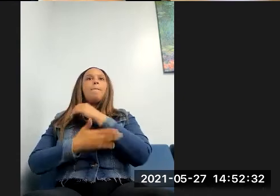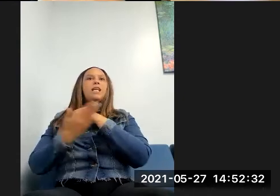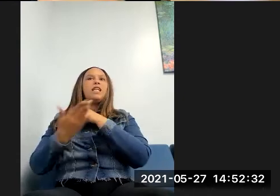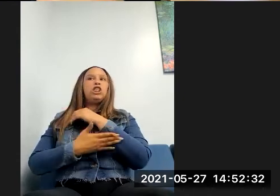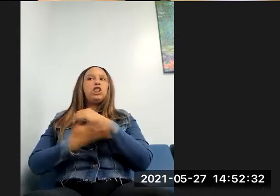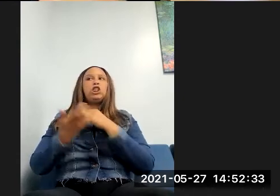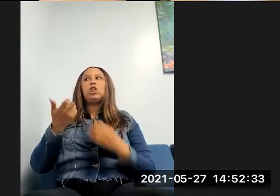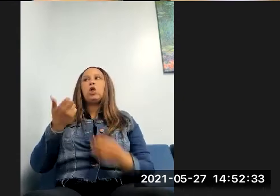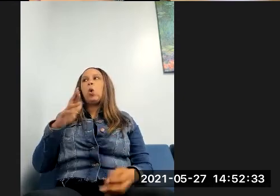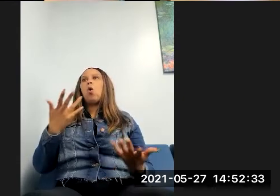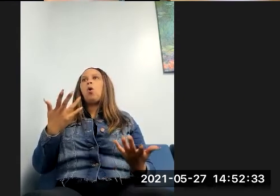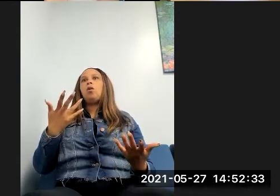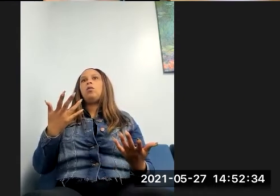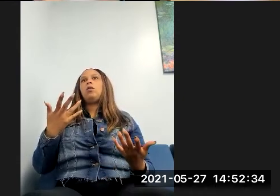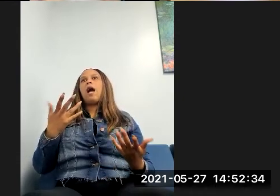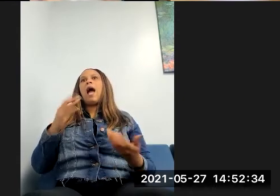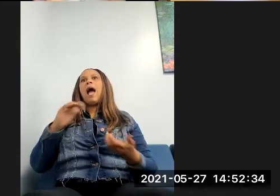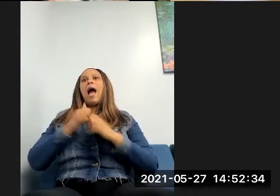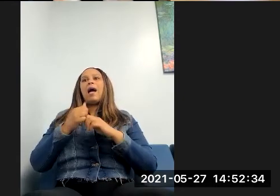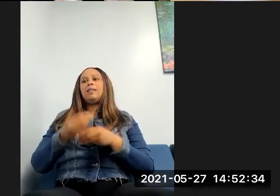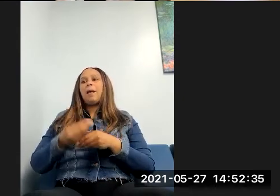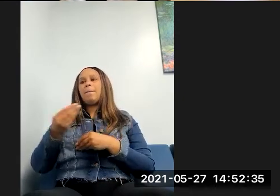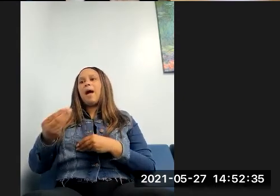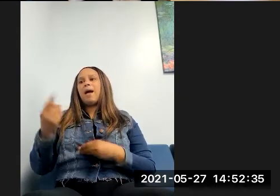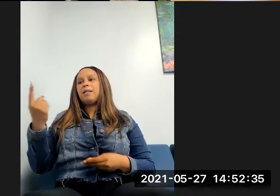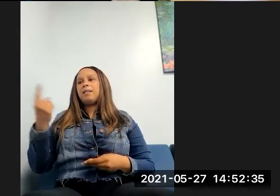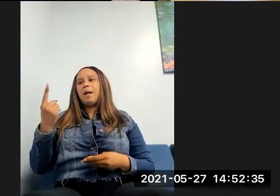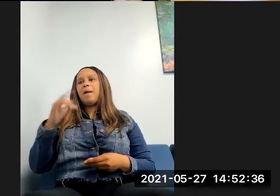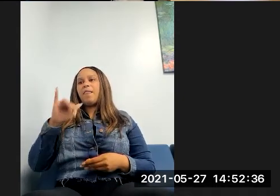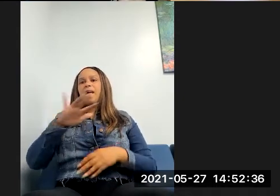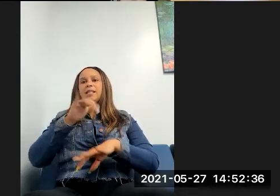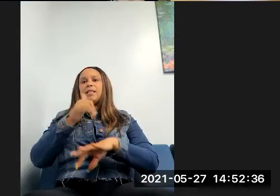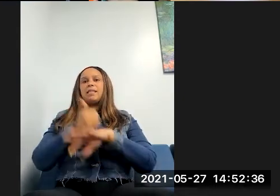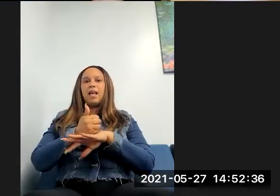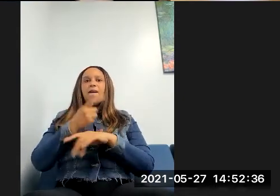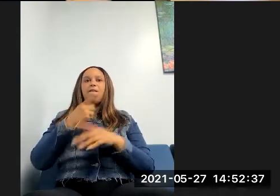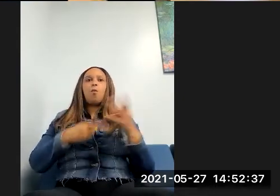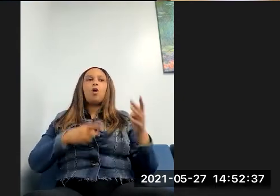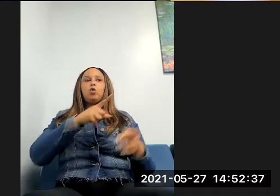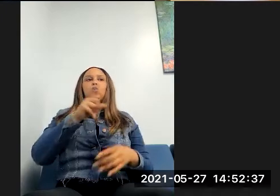way to purchase a hand cycle that is built to what someone needs.